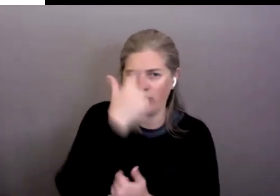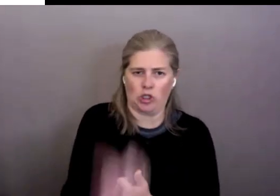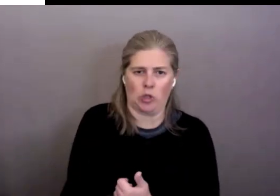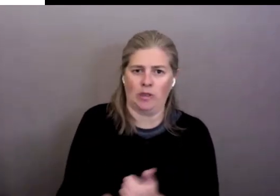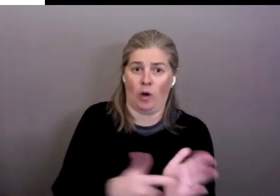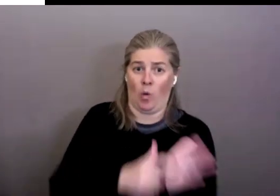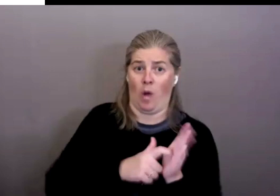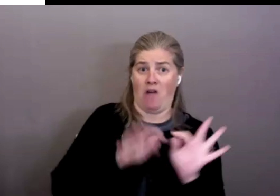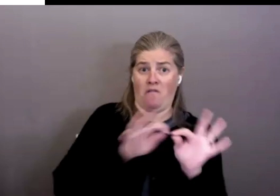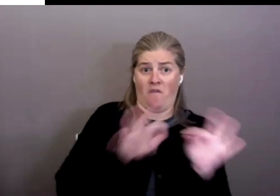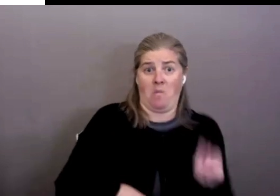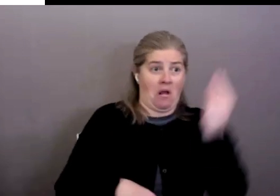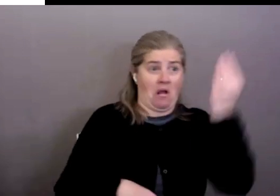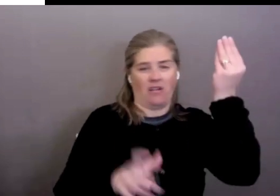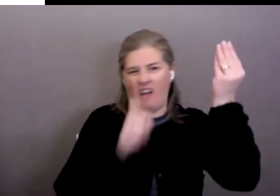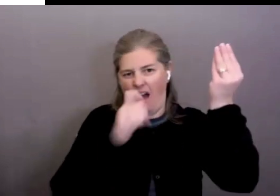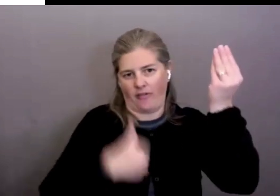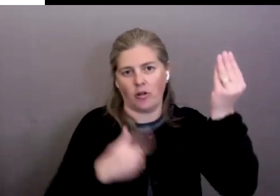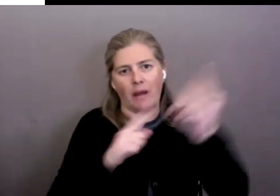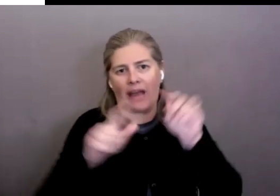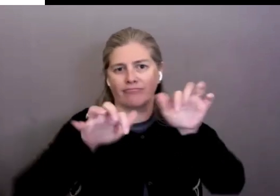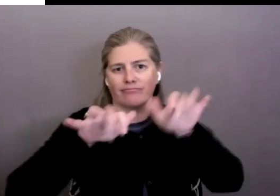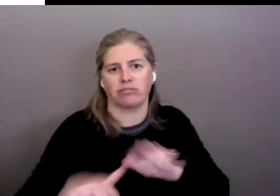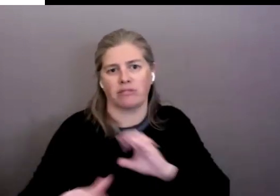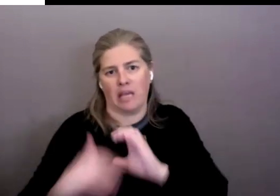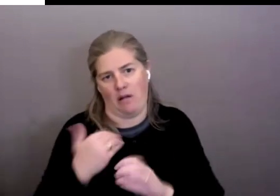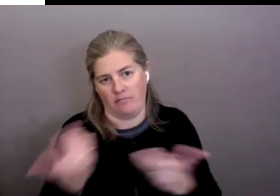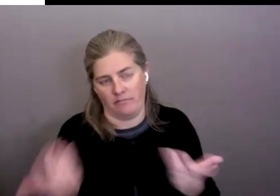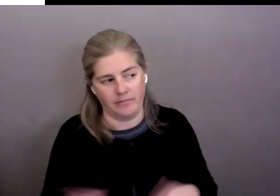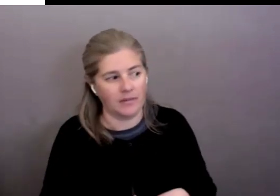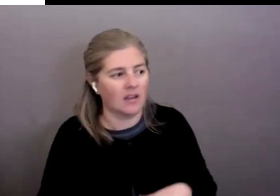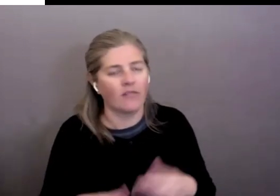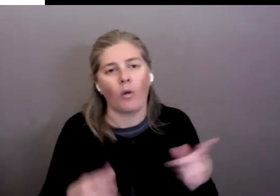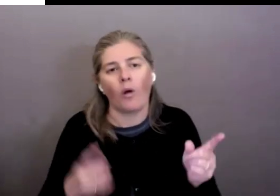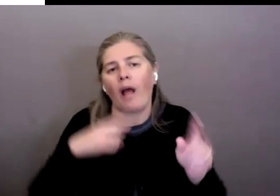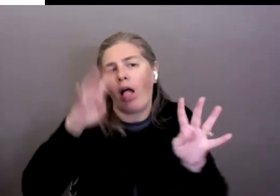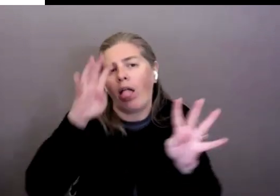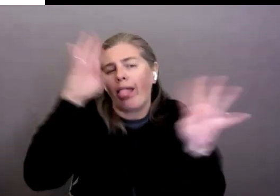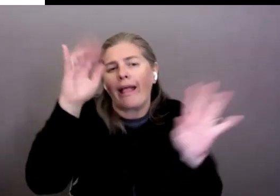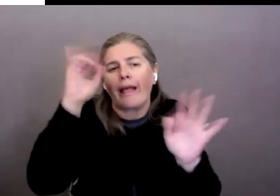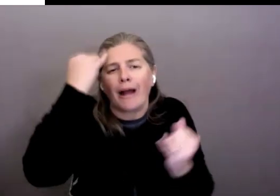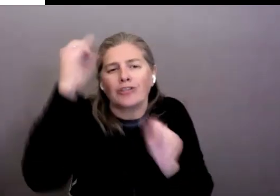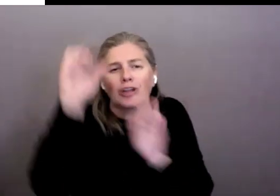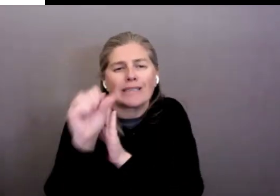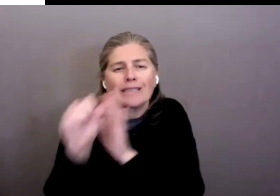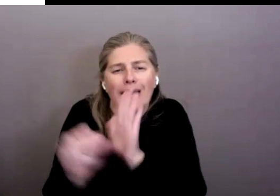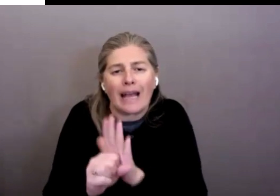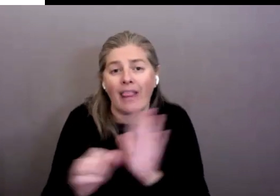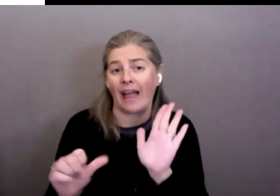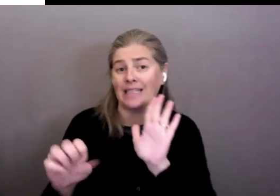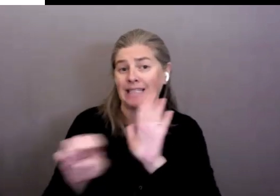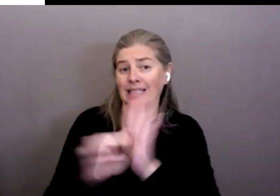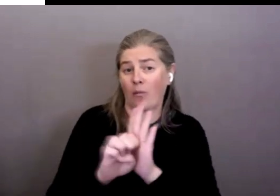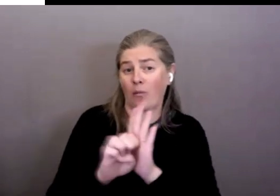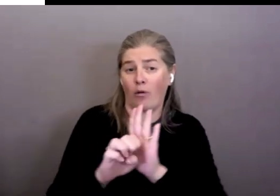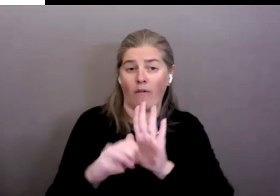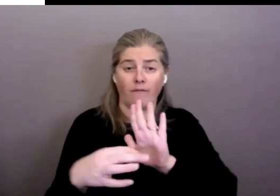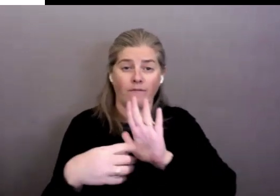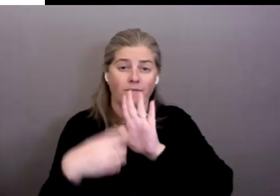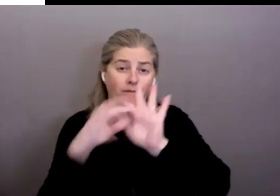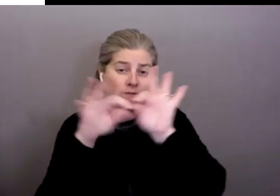to fill out the submission form for this imaginary state for prior approval, the sample form requires